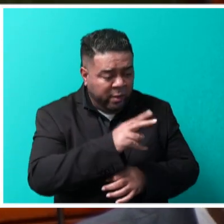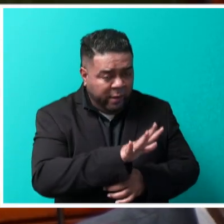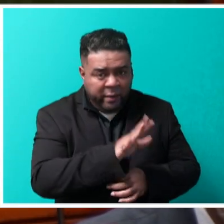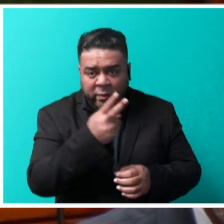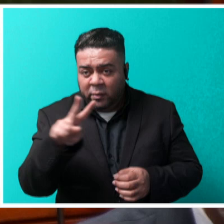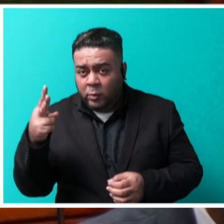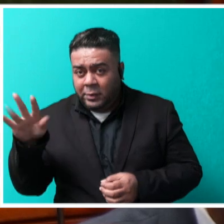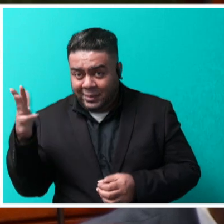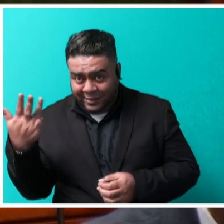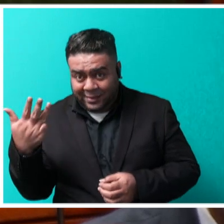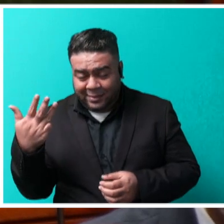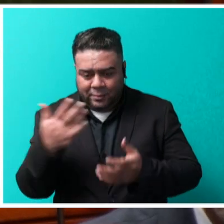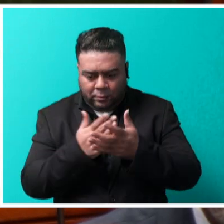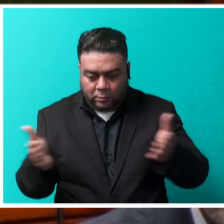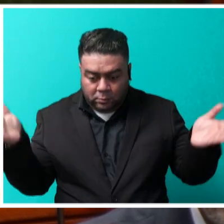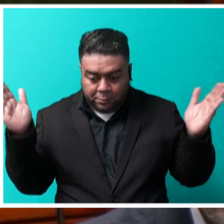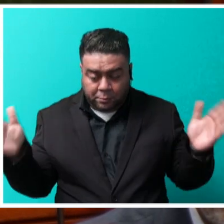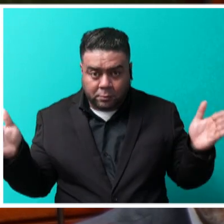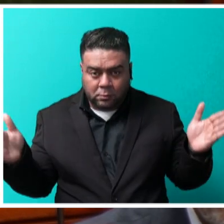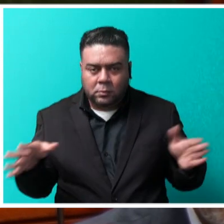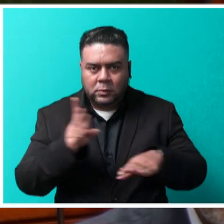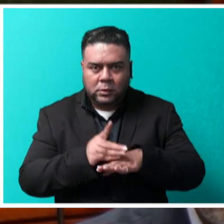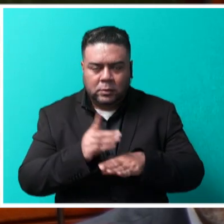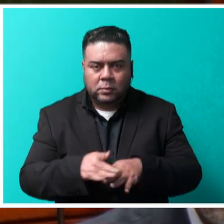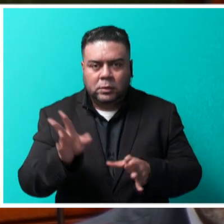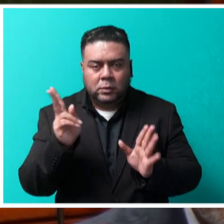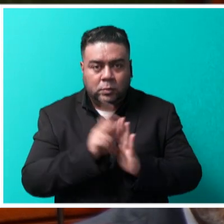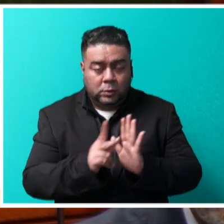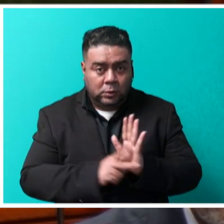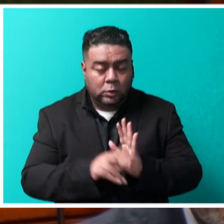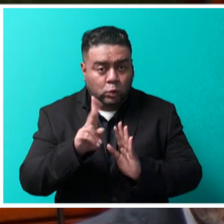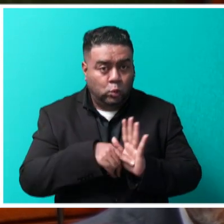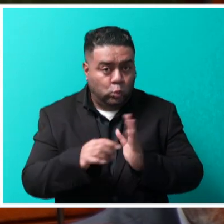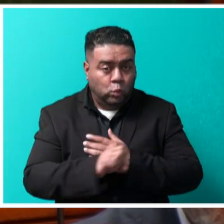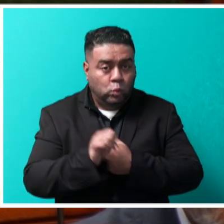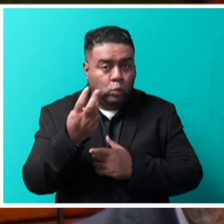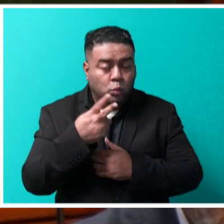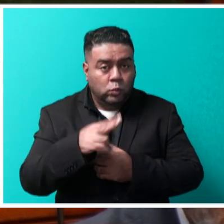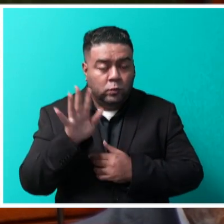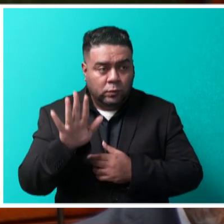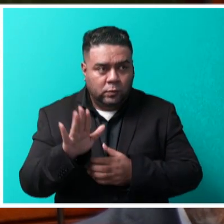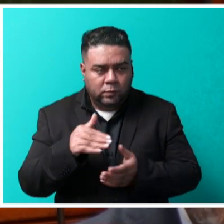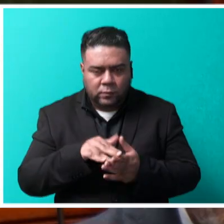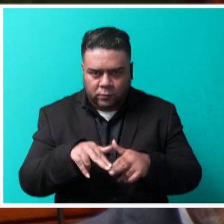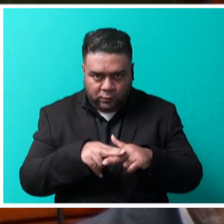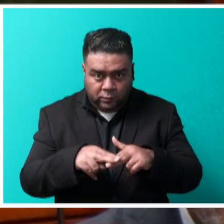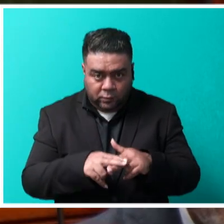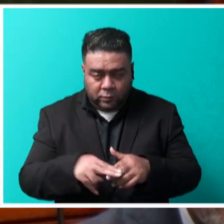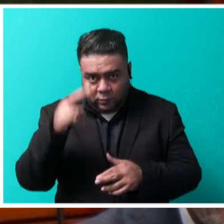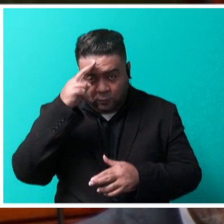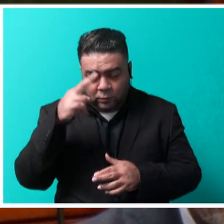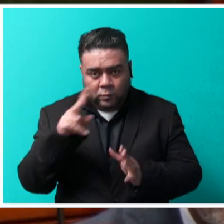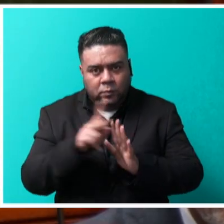2025-2029 paved the way for the review of the disability policy, and in June 2025, Cabinet endorsed the Fiji National